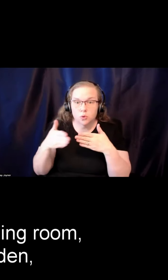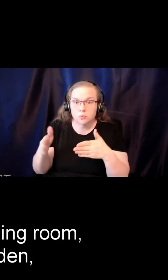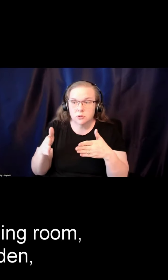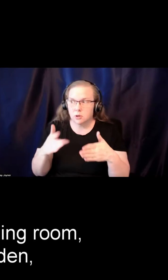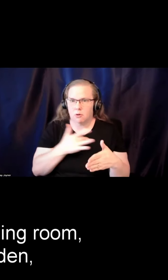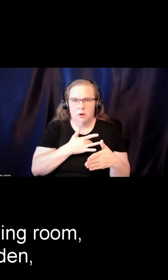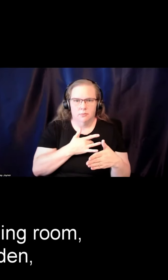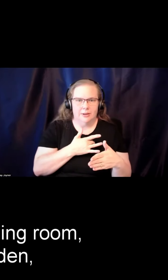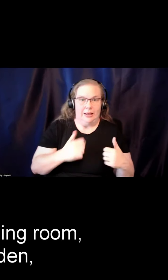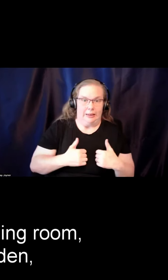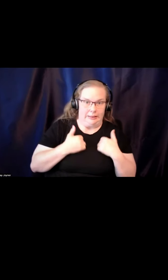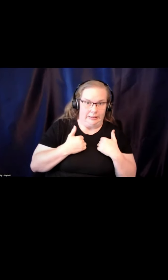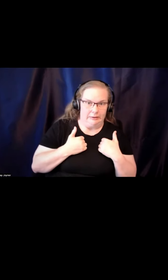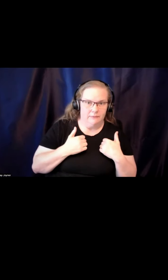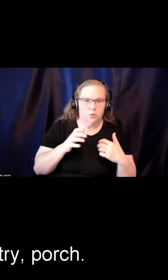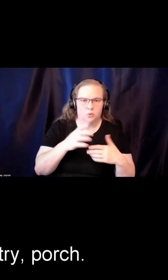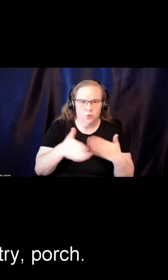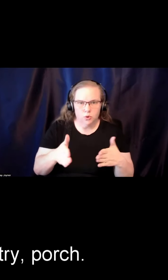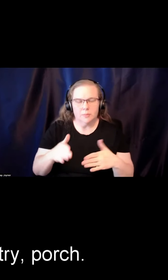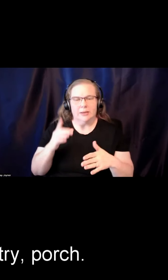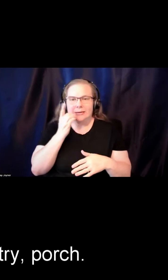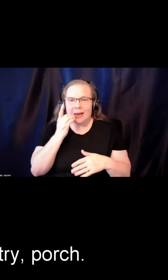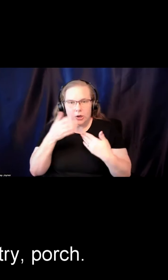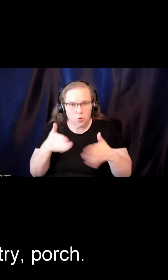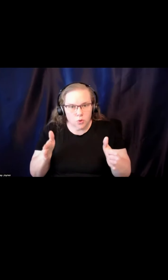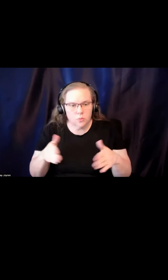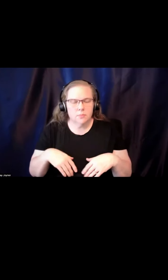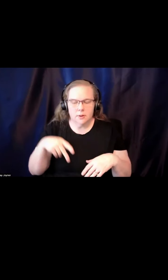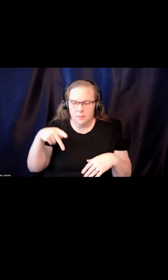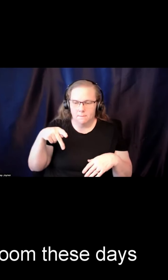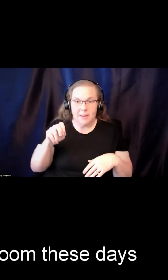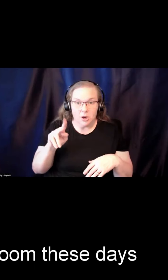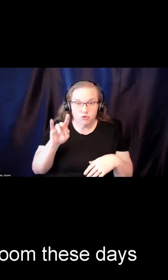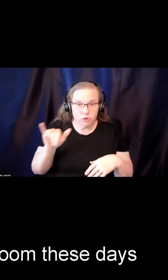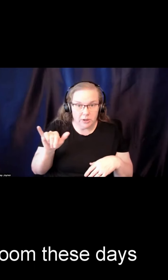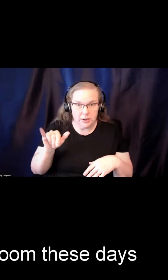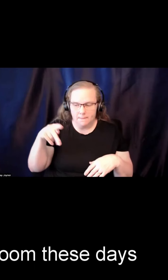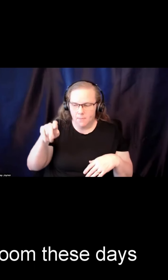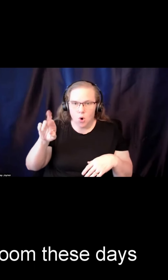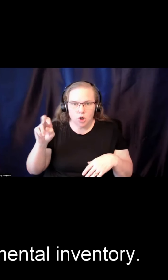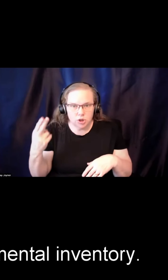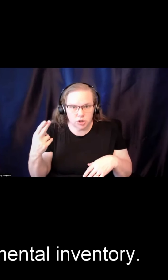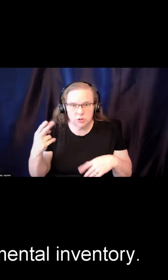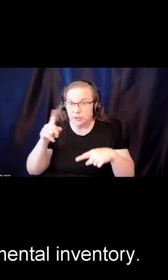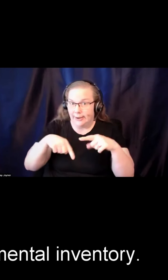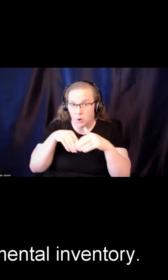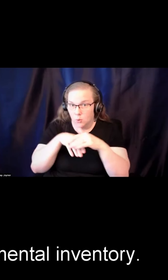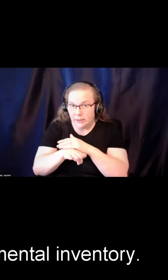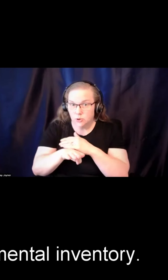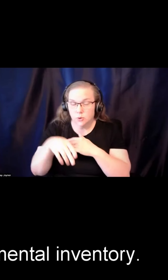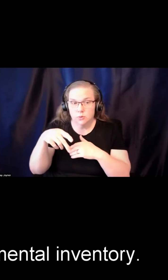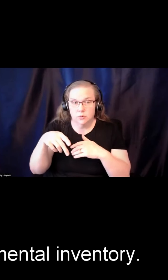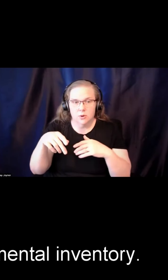room, dining room, kitchen, den, mudroom, pantry, porch. She cannot enter a room these days without beginning